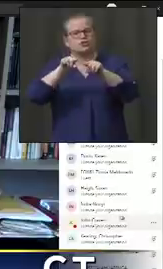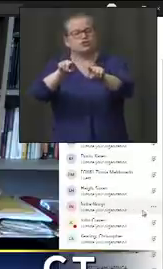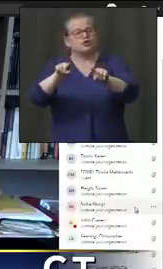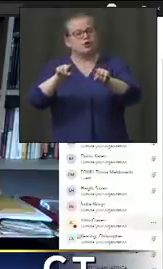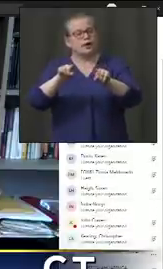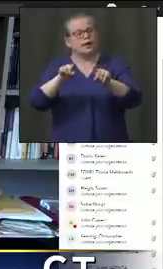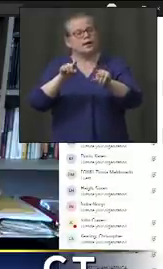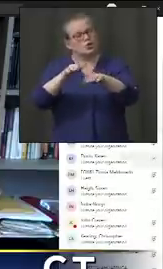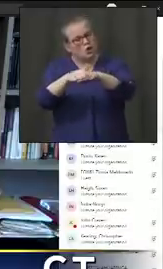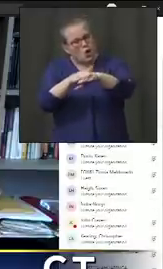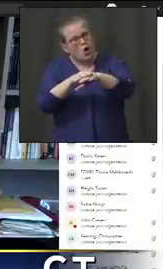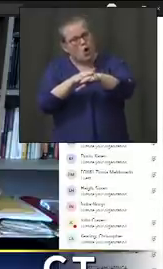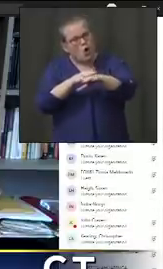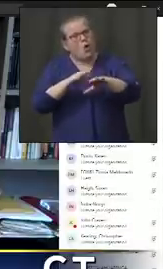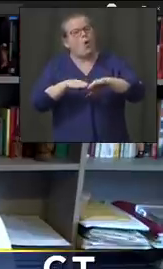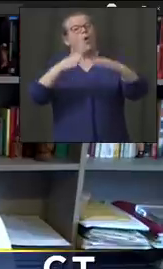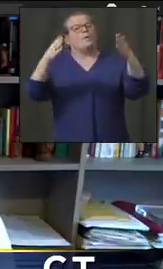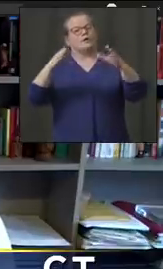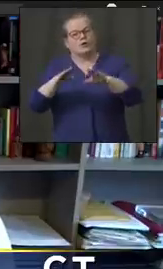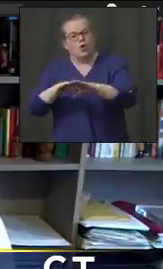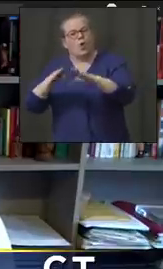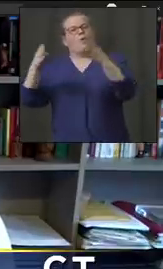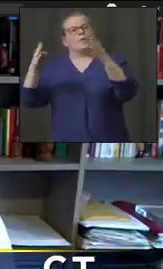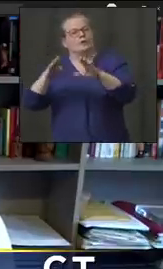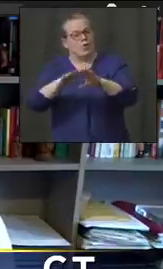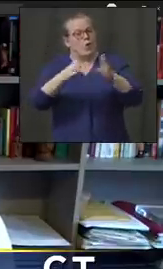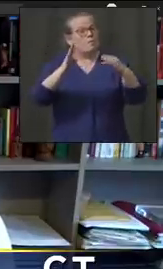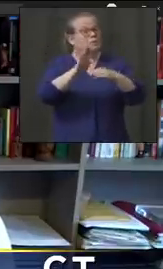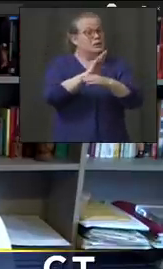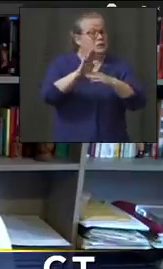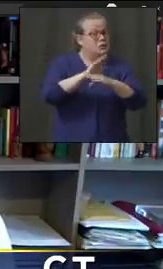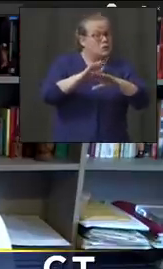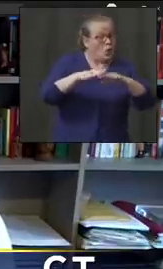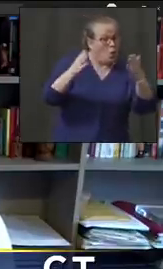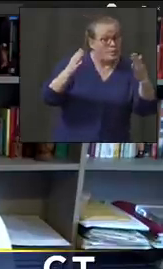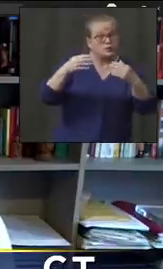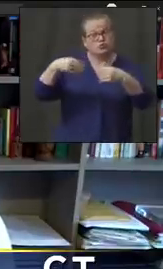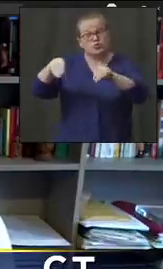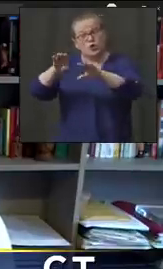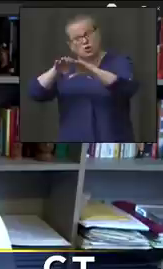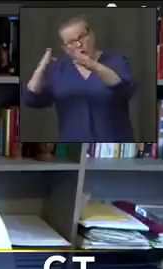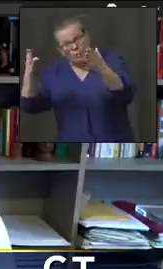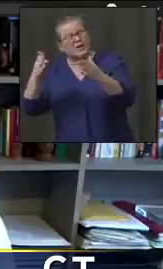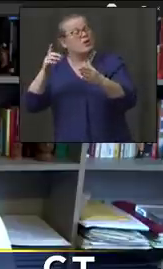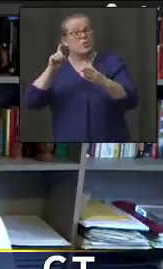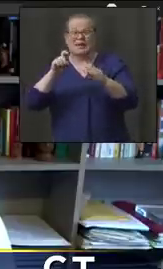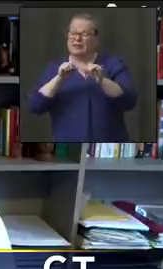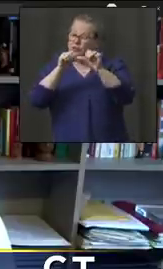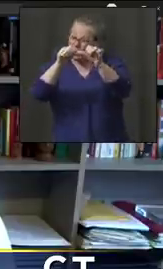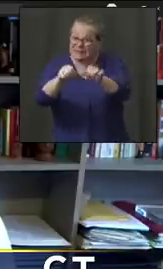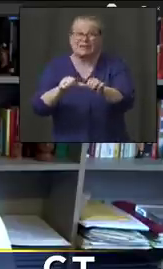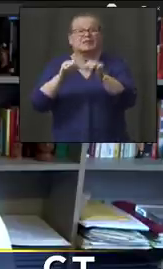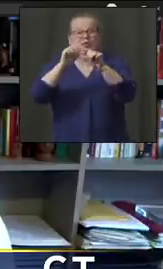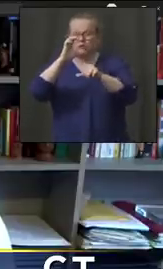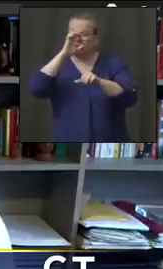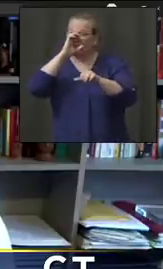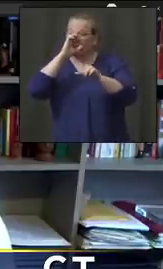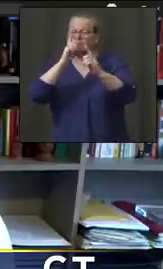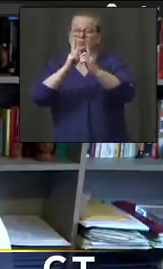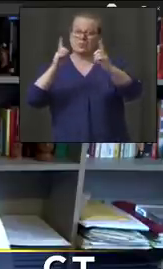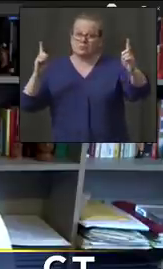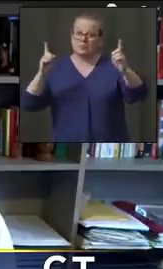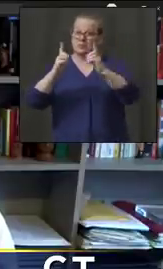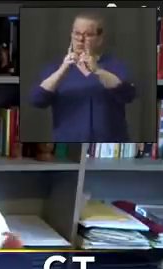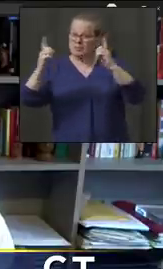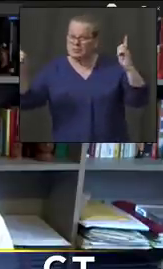the phase-in program that the governor has just explained, is that we're going to have to continue strong social distancing based on